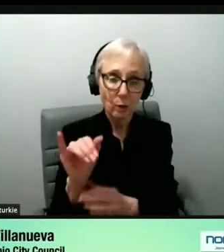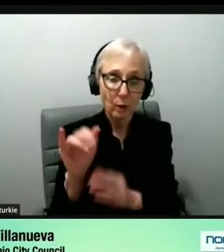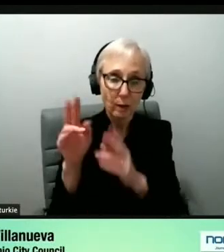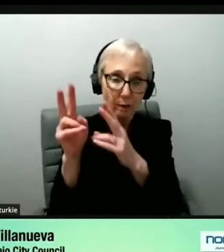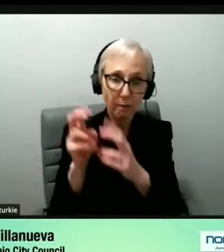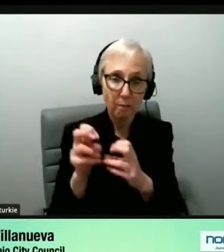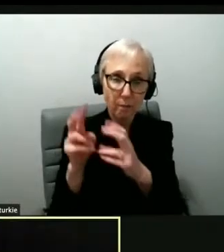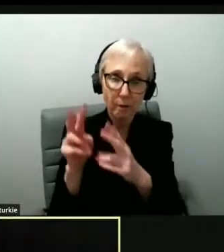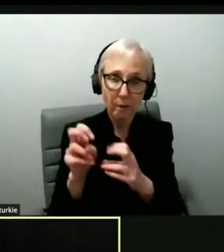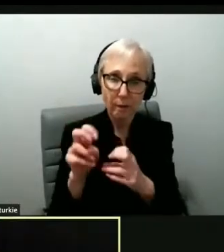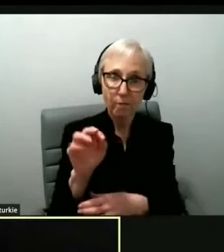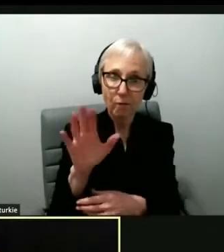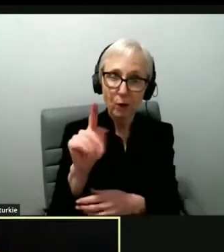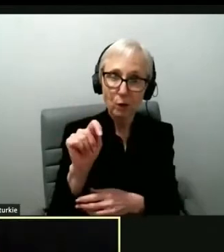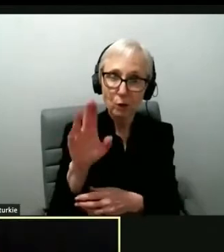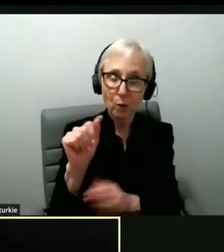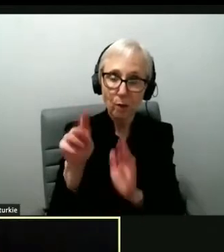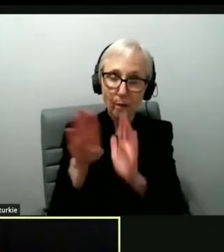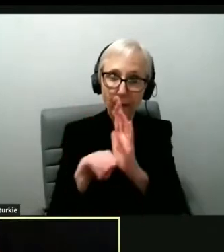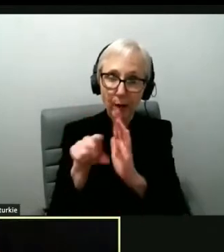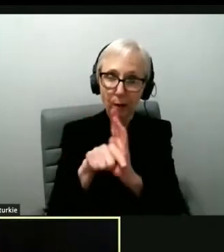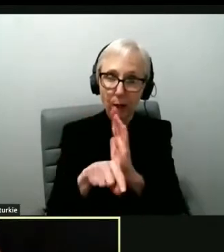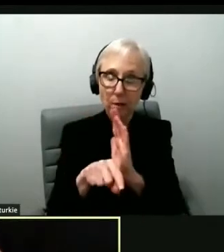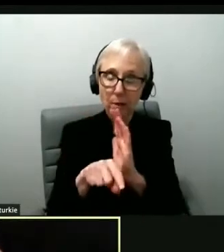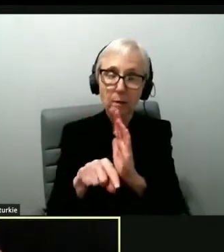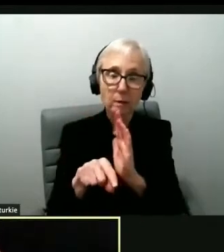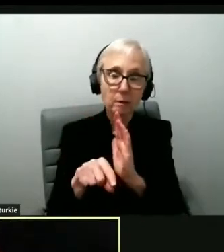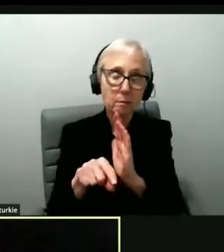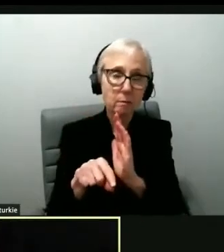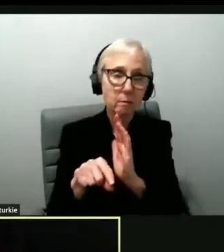background, because we can't put you up without the